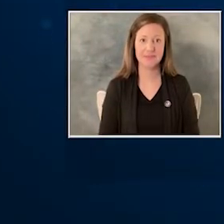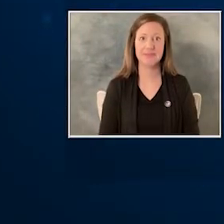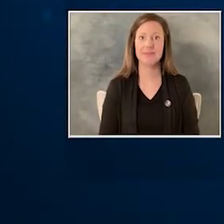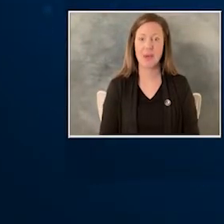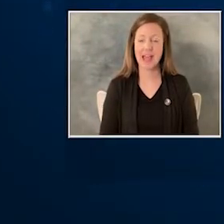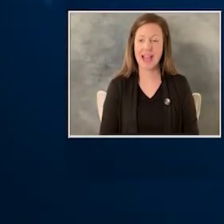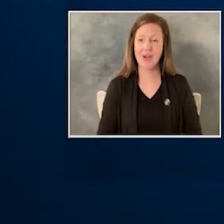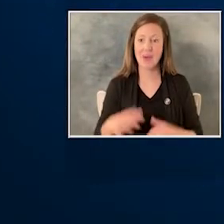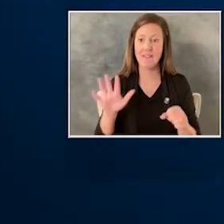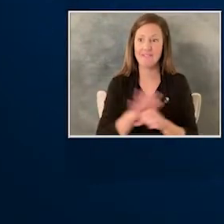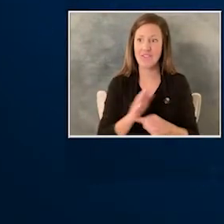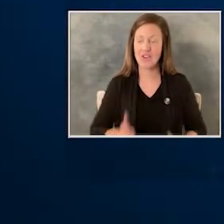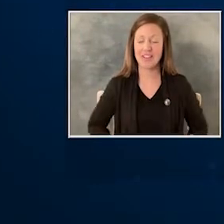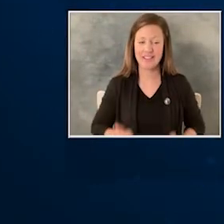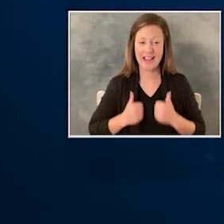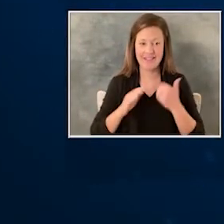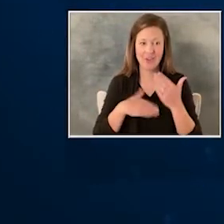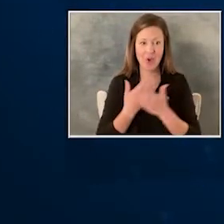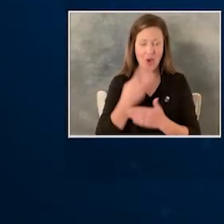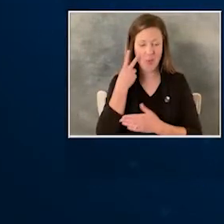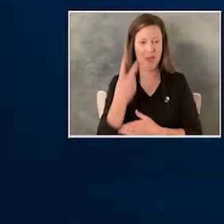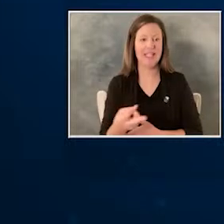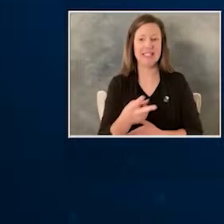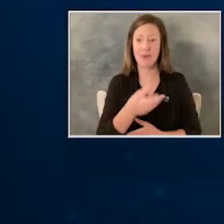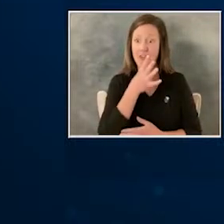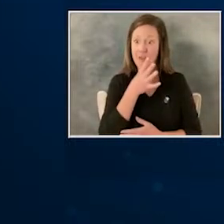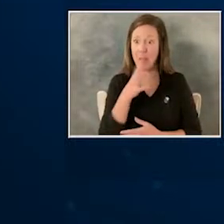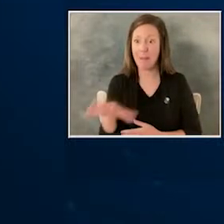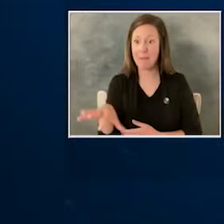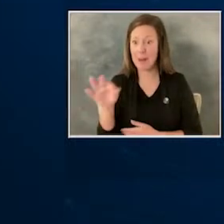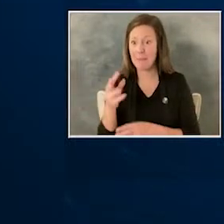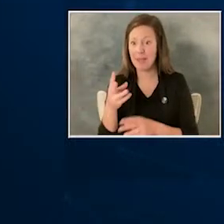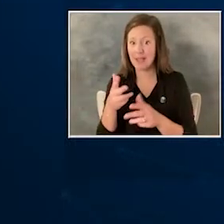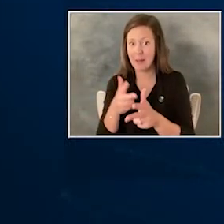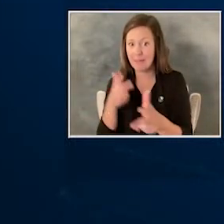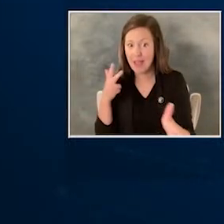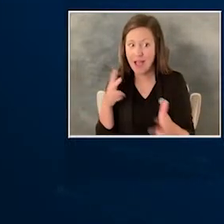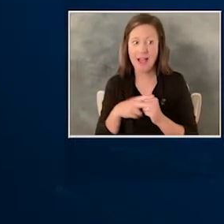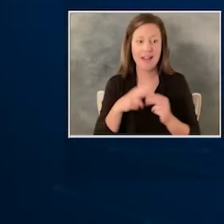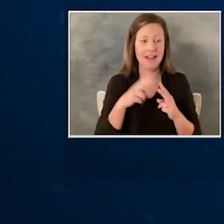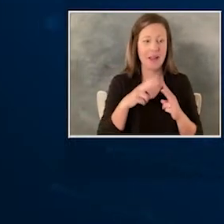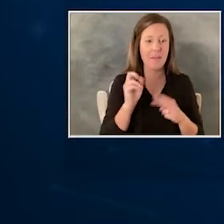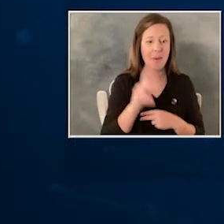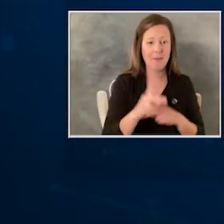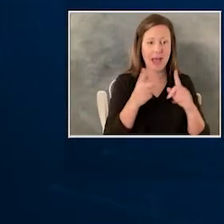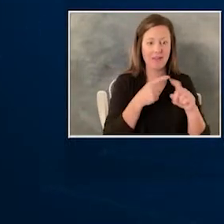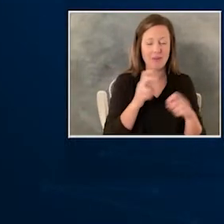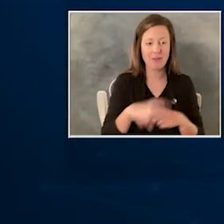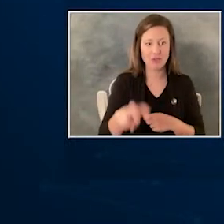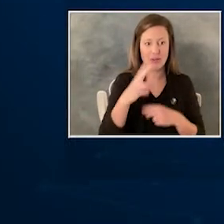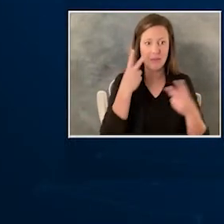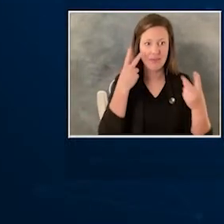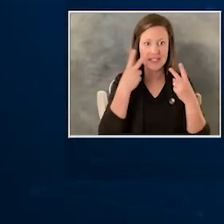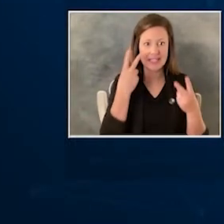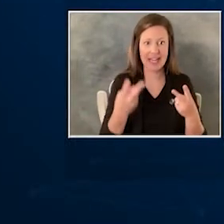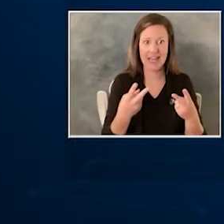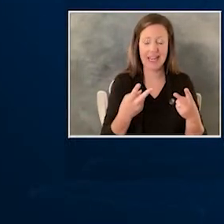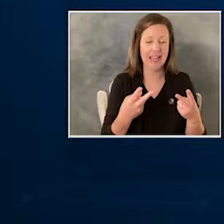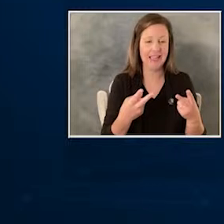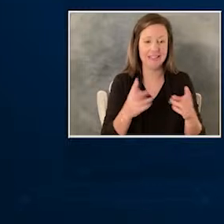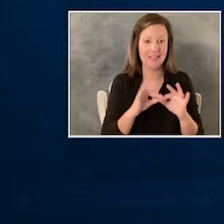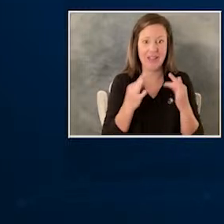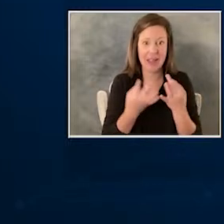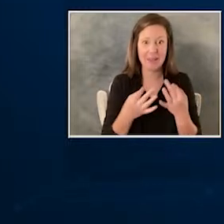all witnessing. We have a mom in the pickup line, a couple that just got back from a road trip visiting their grandkids. Daniel's in the